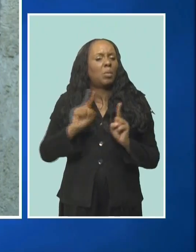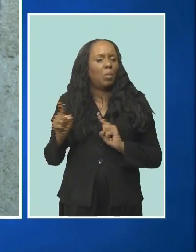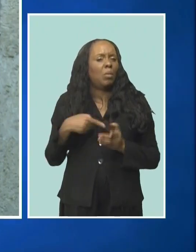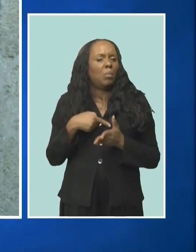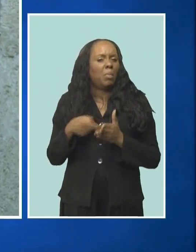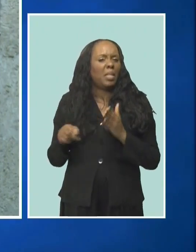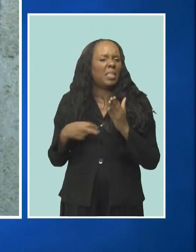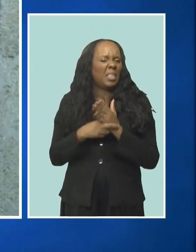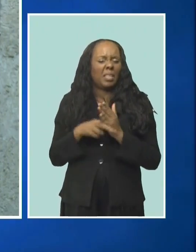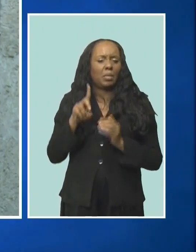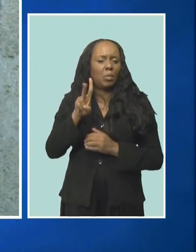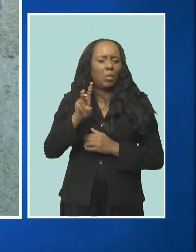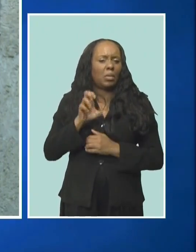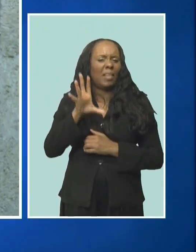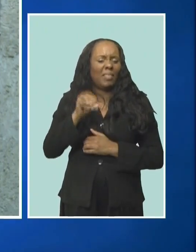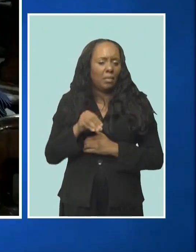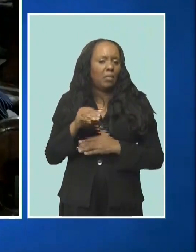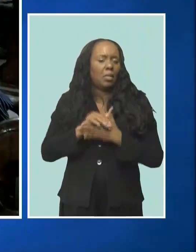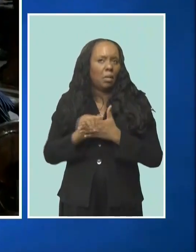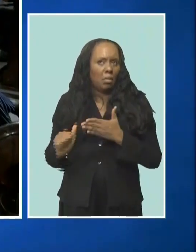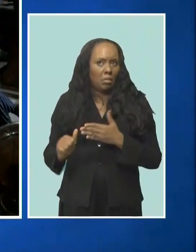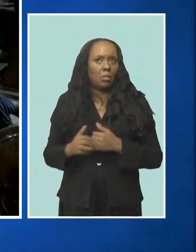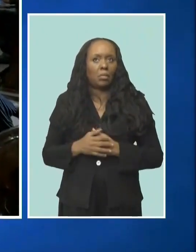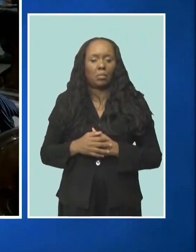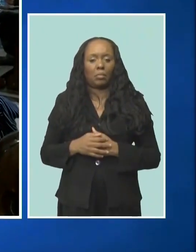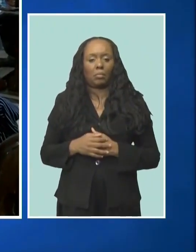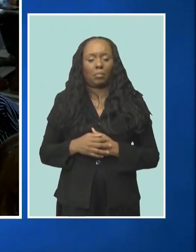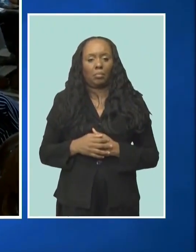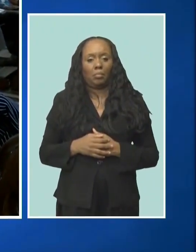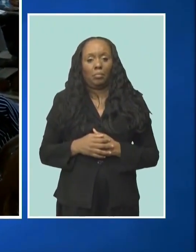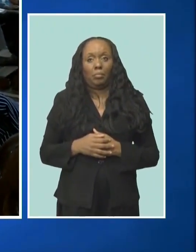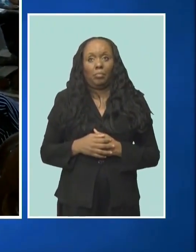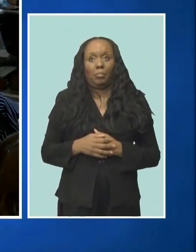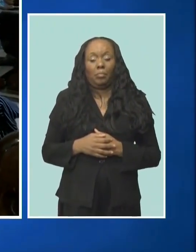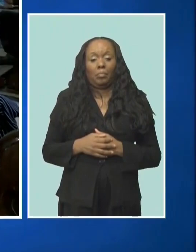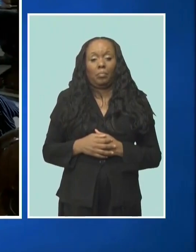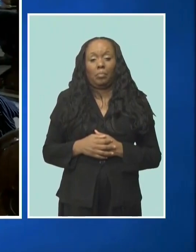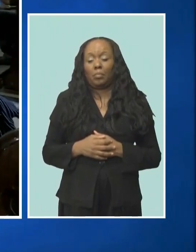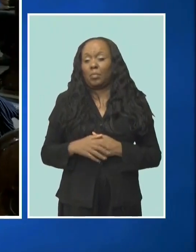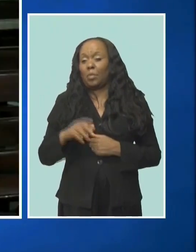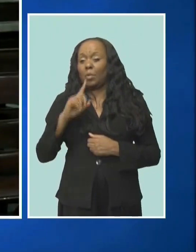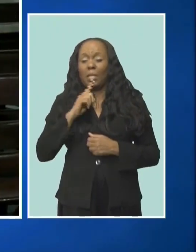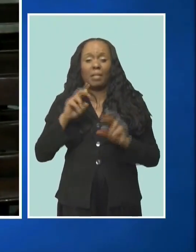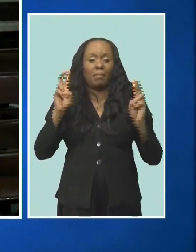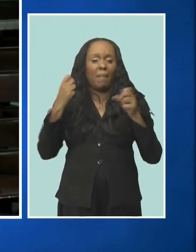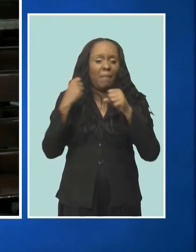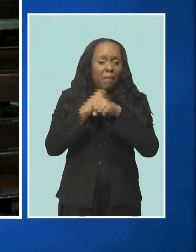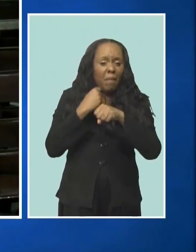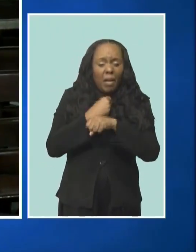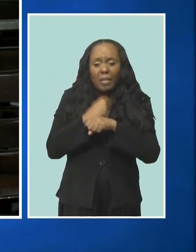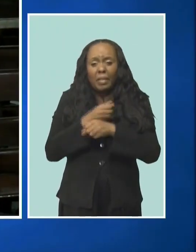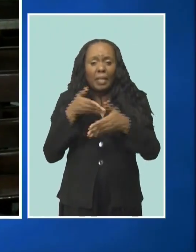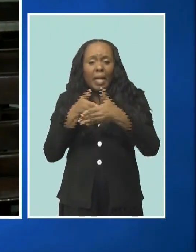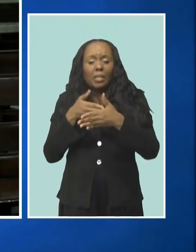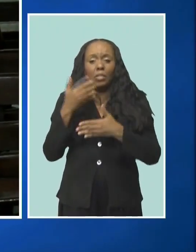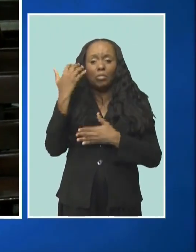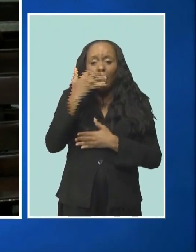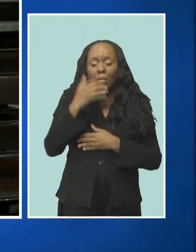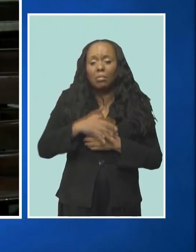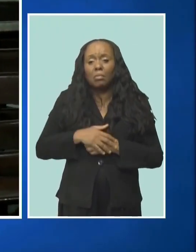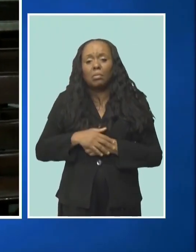the $250 if you have it. Superintendent White says the fight against drugs is a combined effort, which includes the